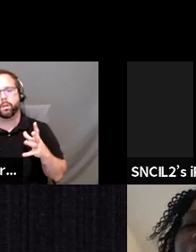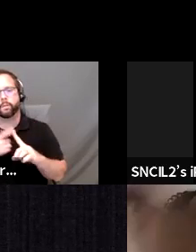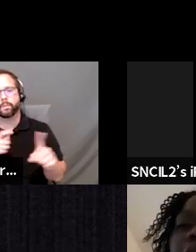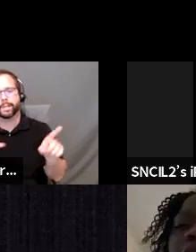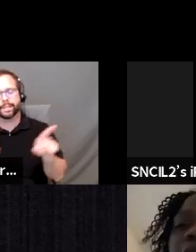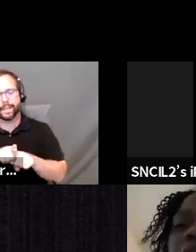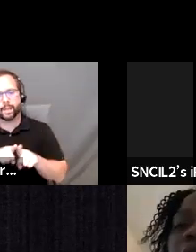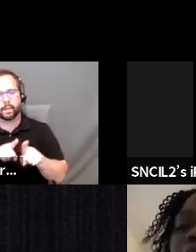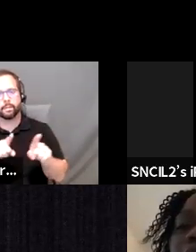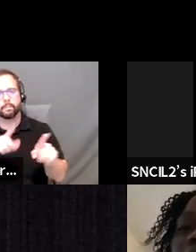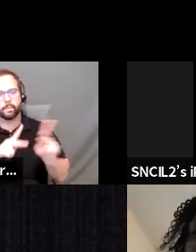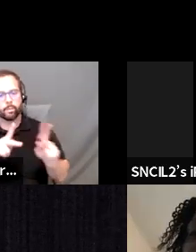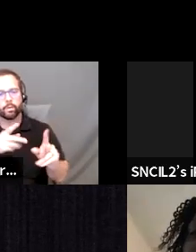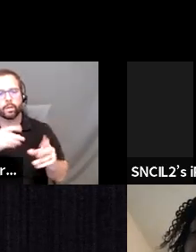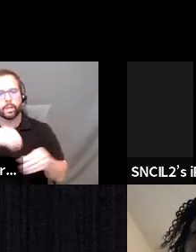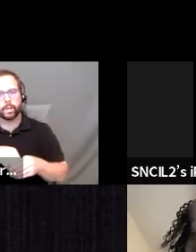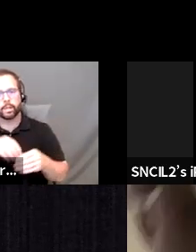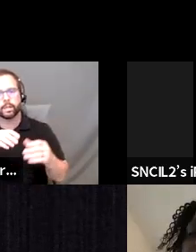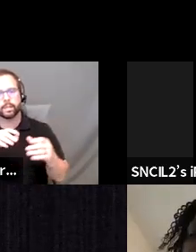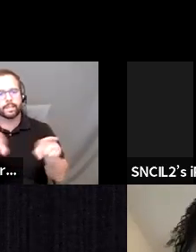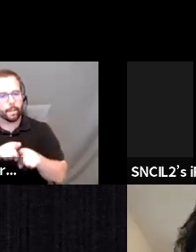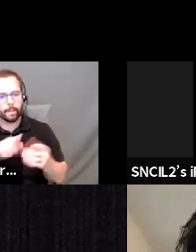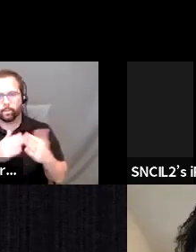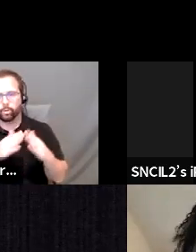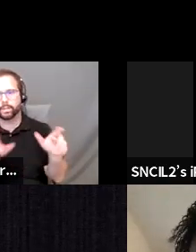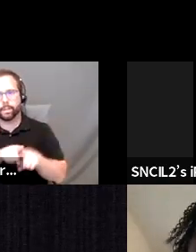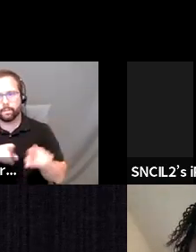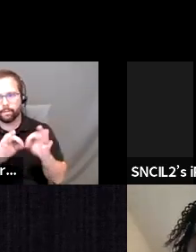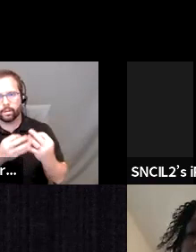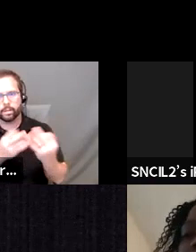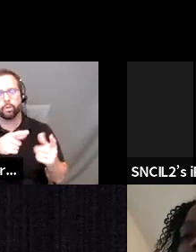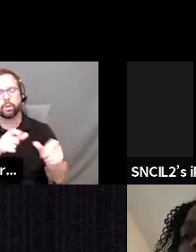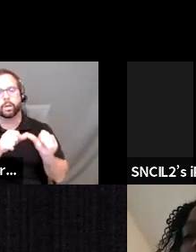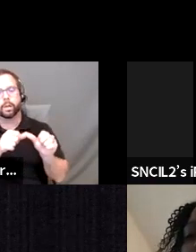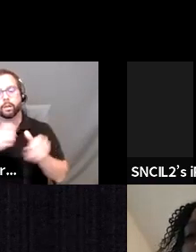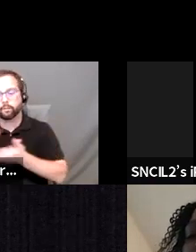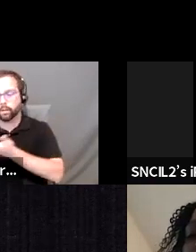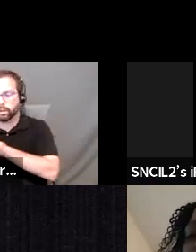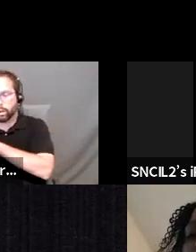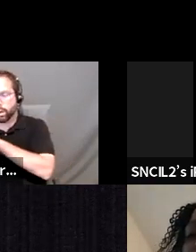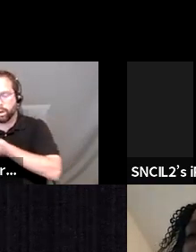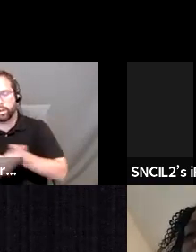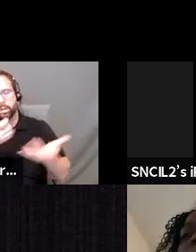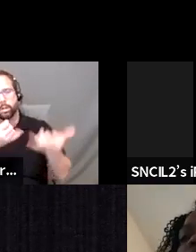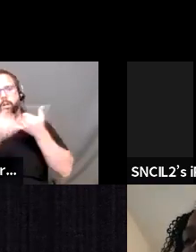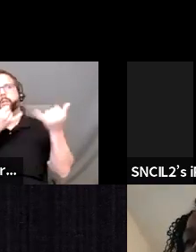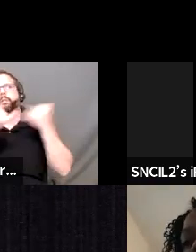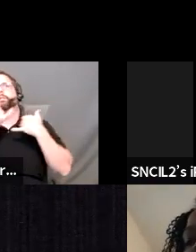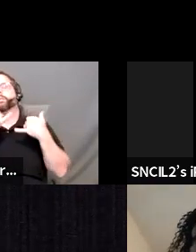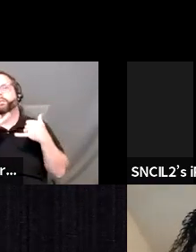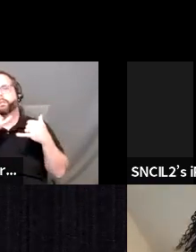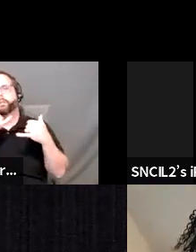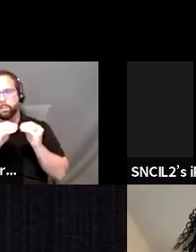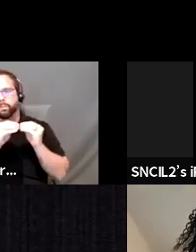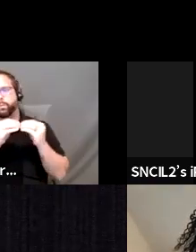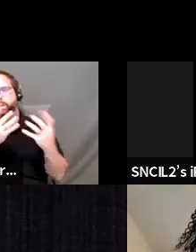are experiencing repeat callers wanting help again now that the funds are gone. We also gave computers on a scholarship